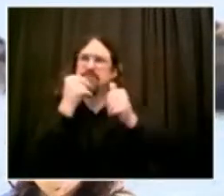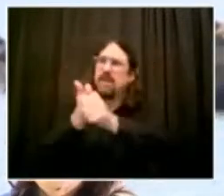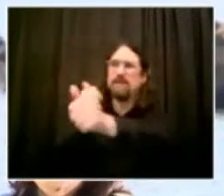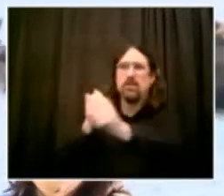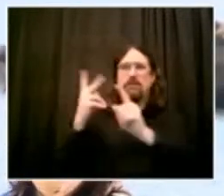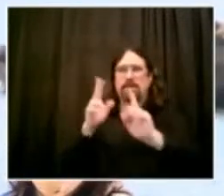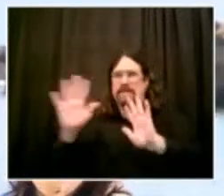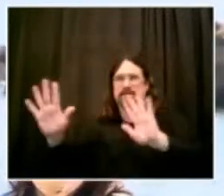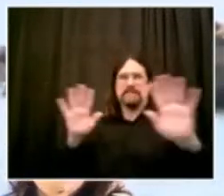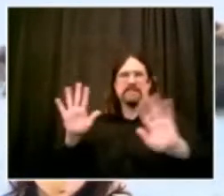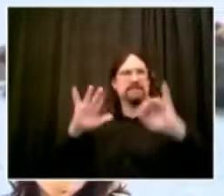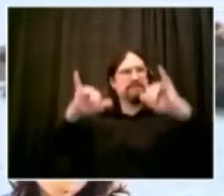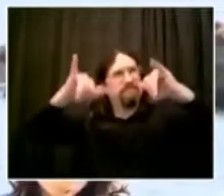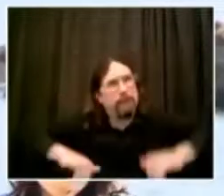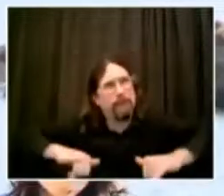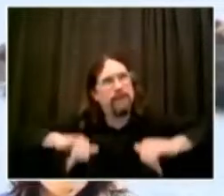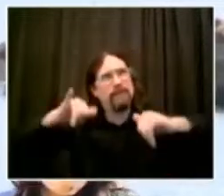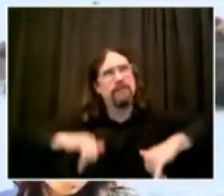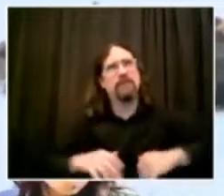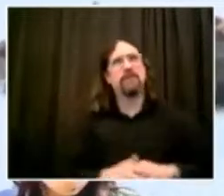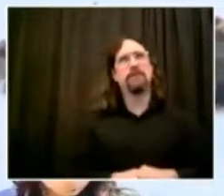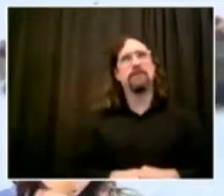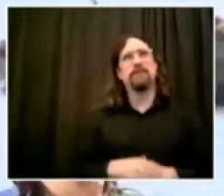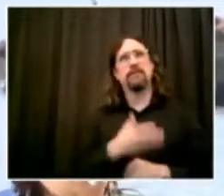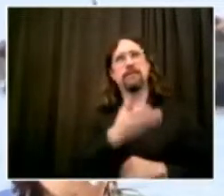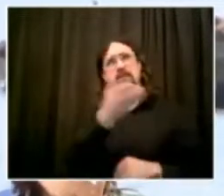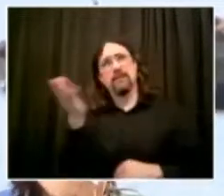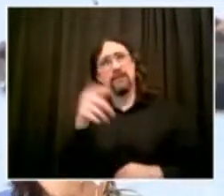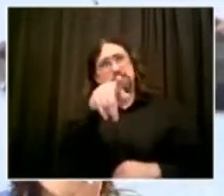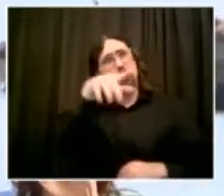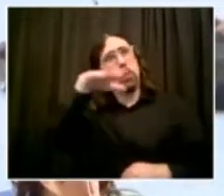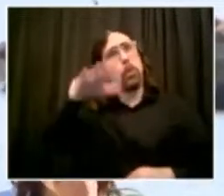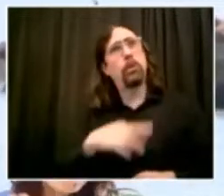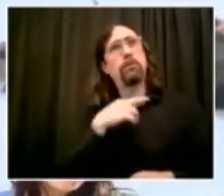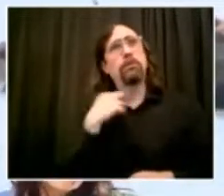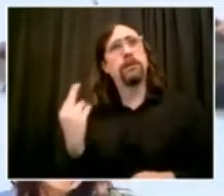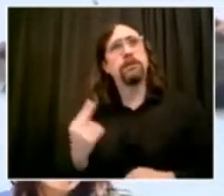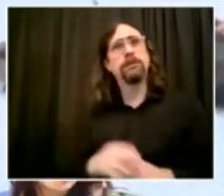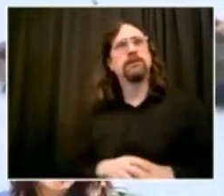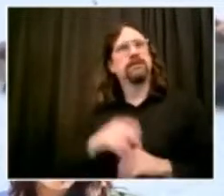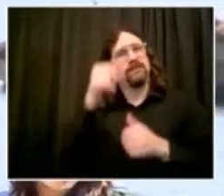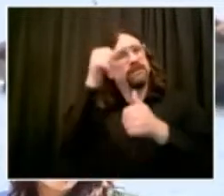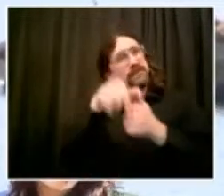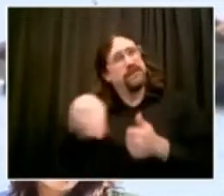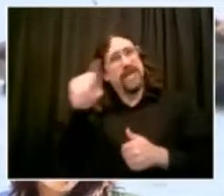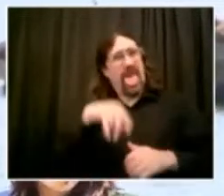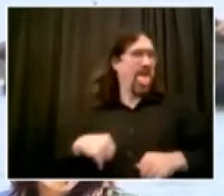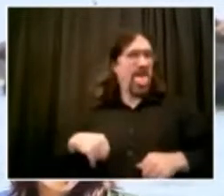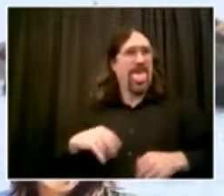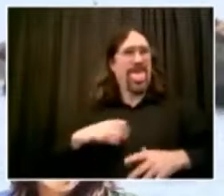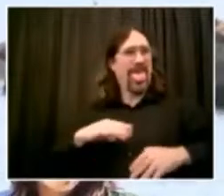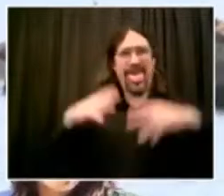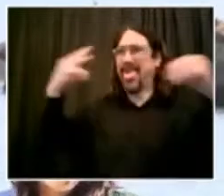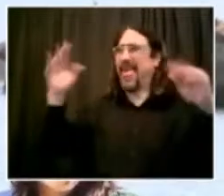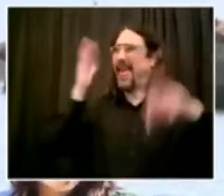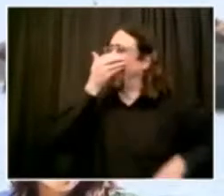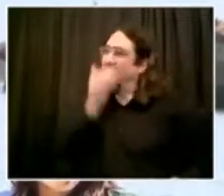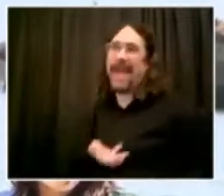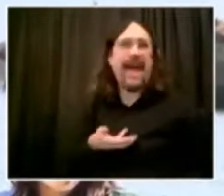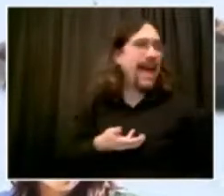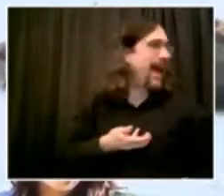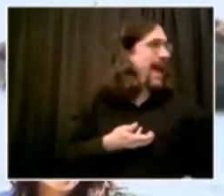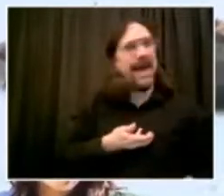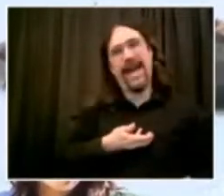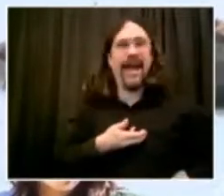really sort of clear and dare I say militant adherence to hand washing is really what's